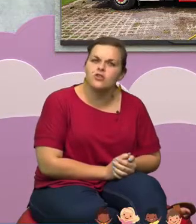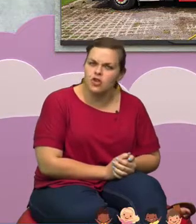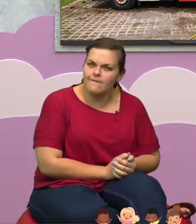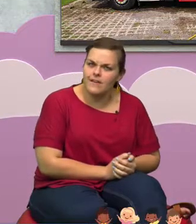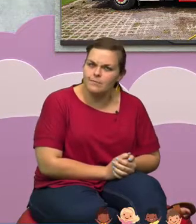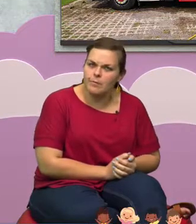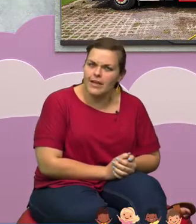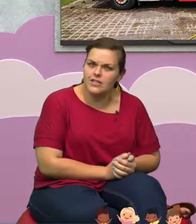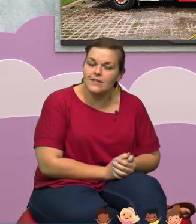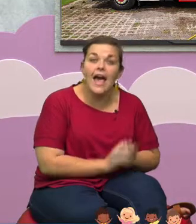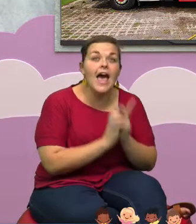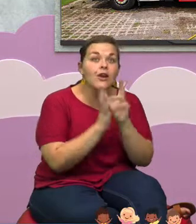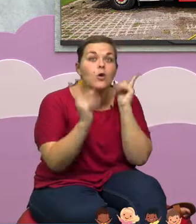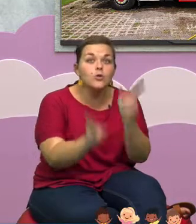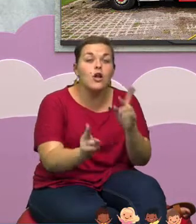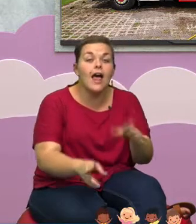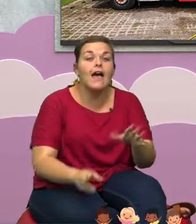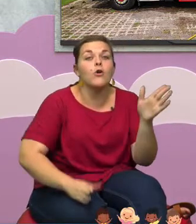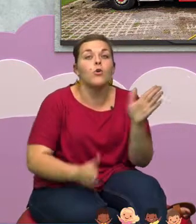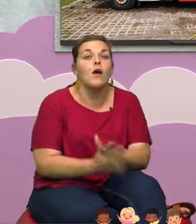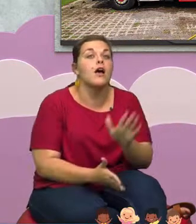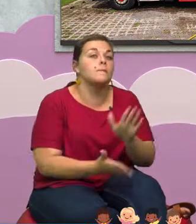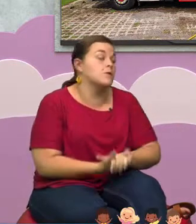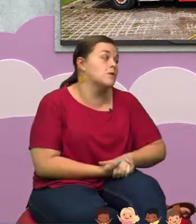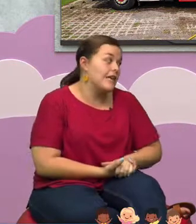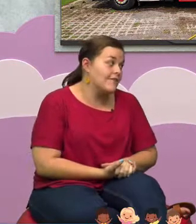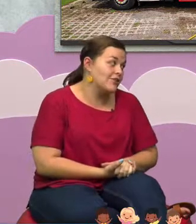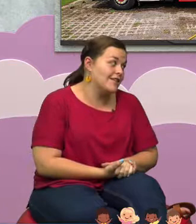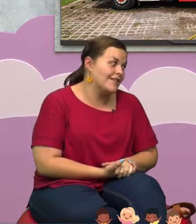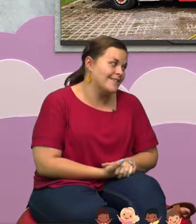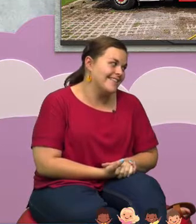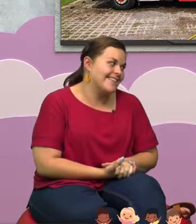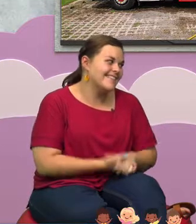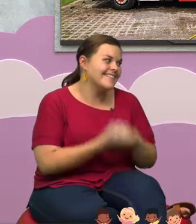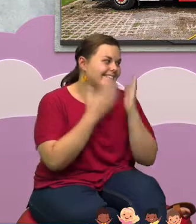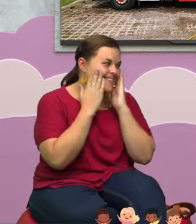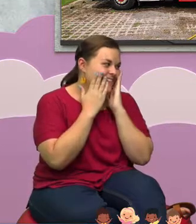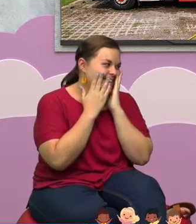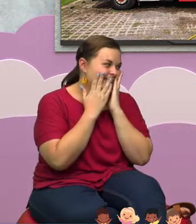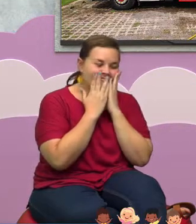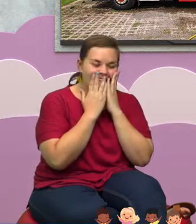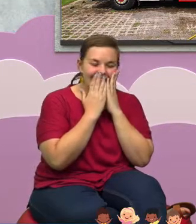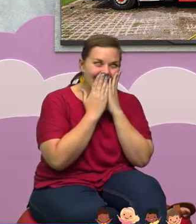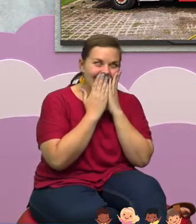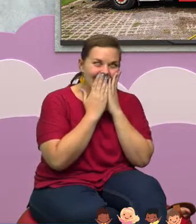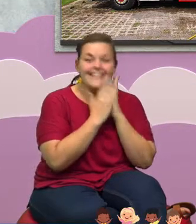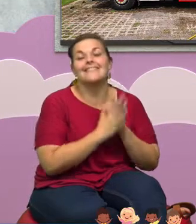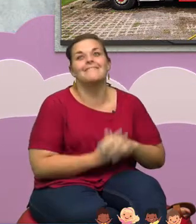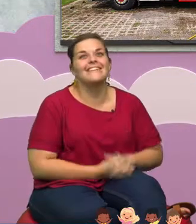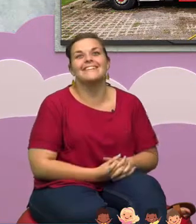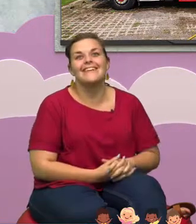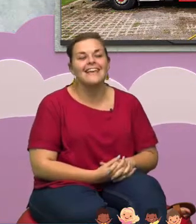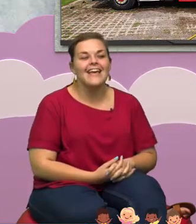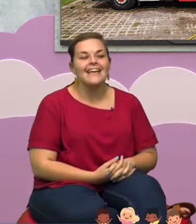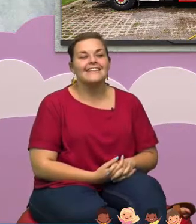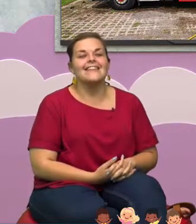and Sashi Facebook pages, and also live on One Up 2 television. Ooh, That's my cool. favorite place. It's